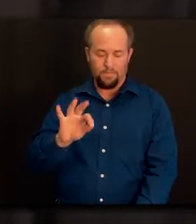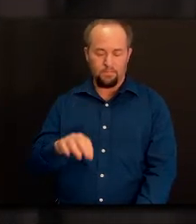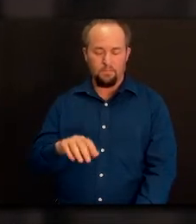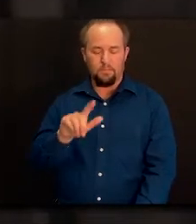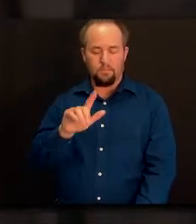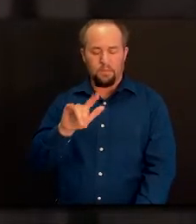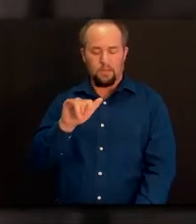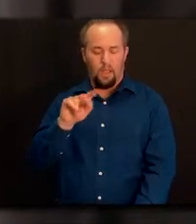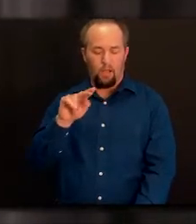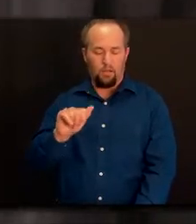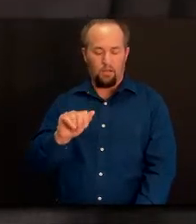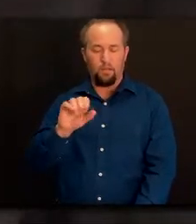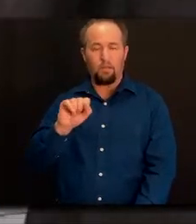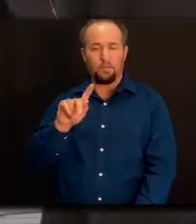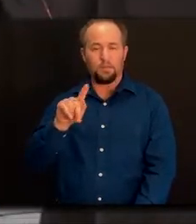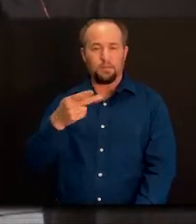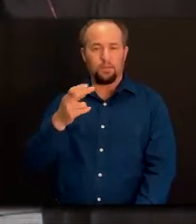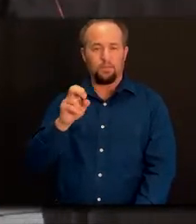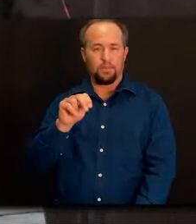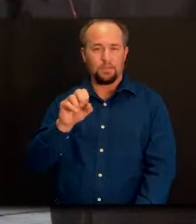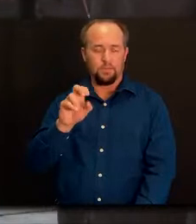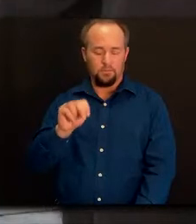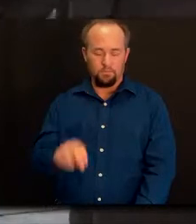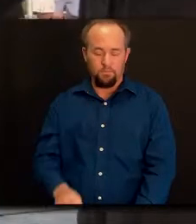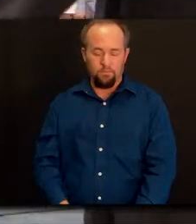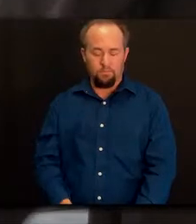Liliana Jordan Stevenson.